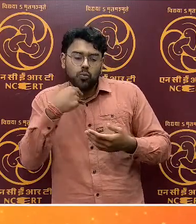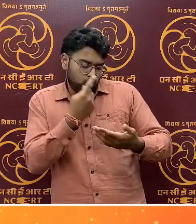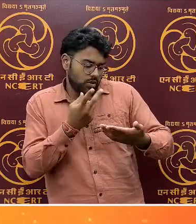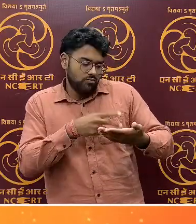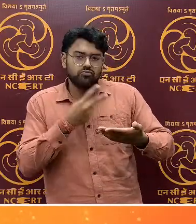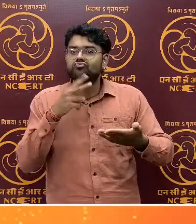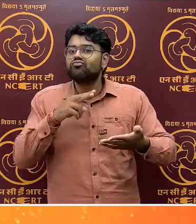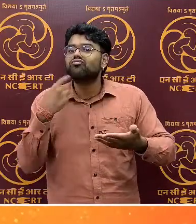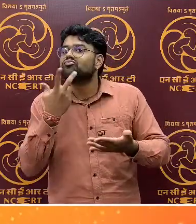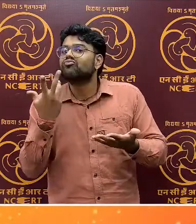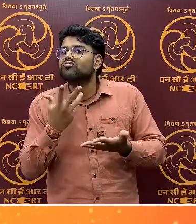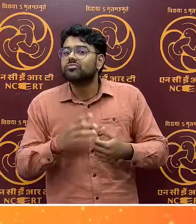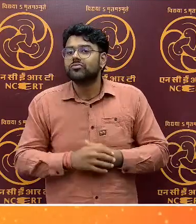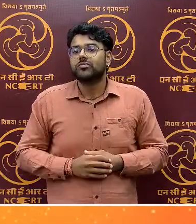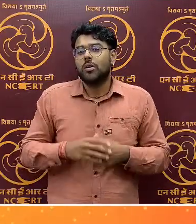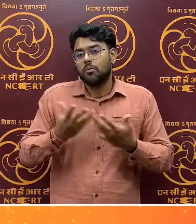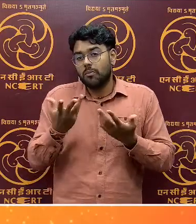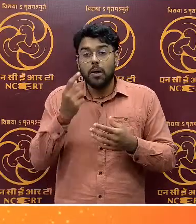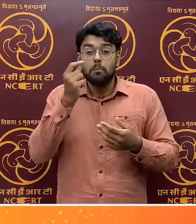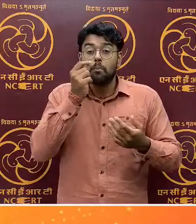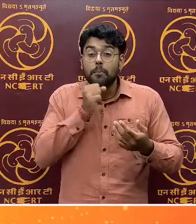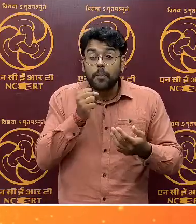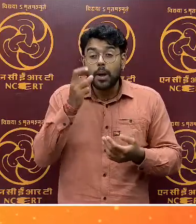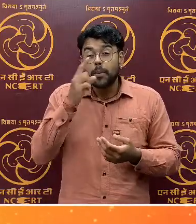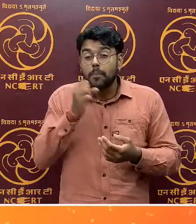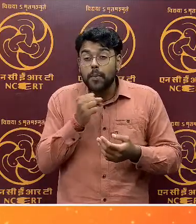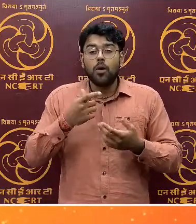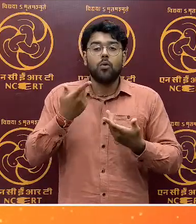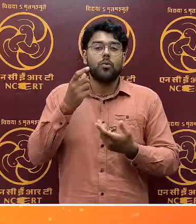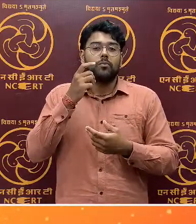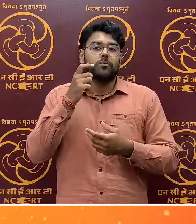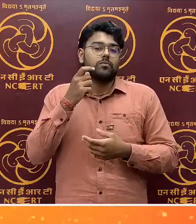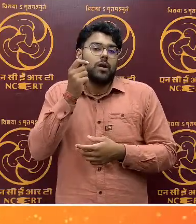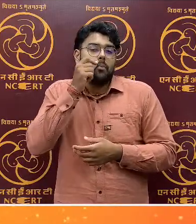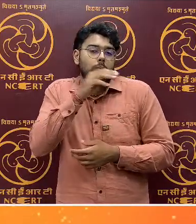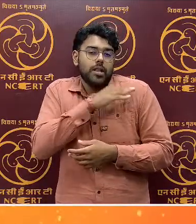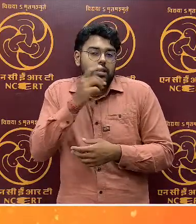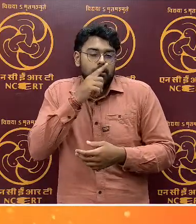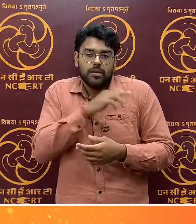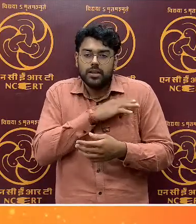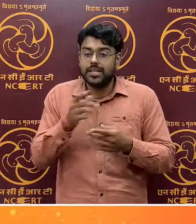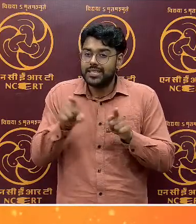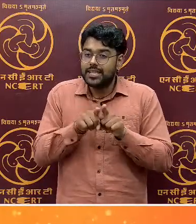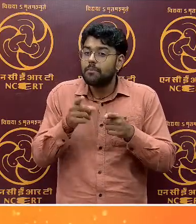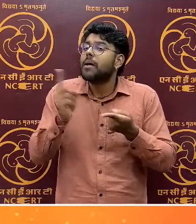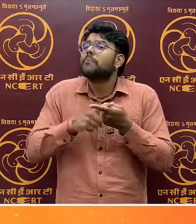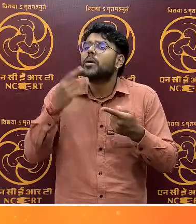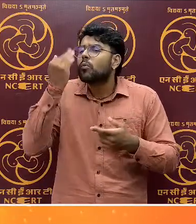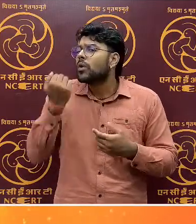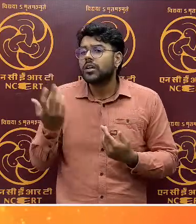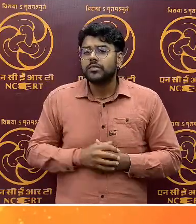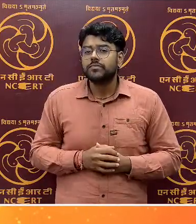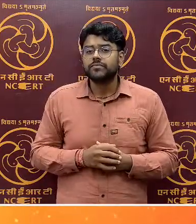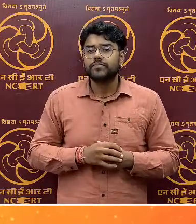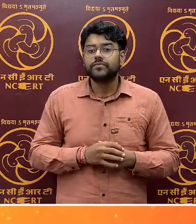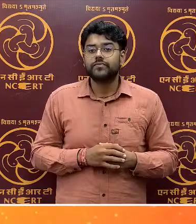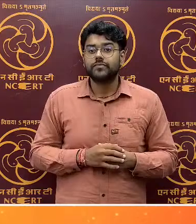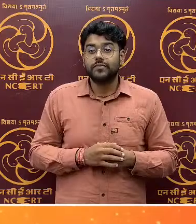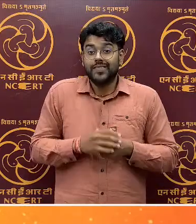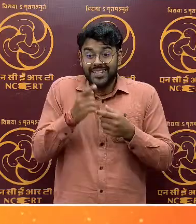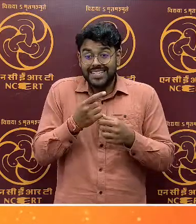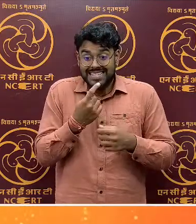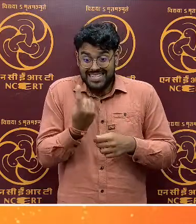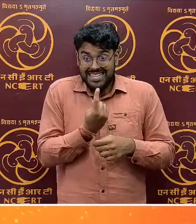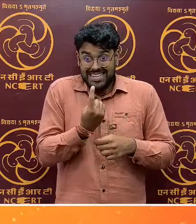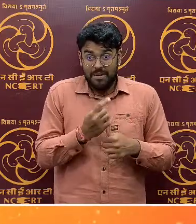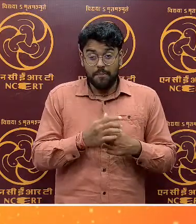of mother, Yes. father, and sometimes from grandparents and siblings. Yes. Side So as why well. that happens? Because the